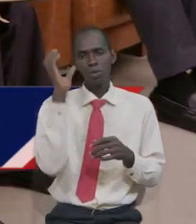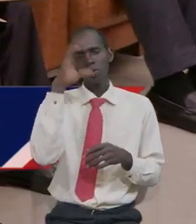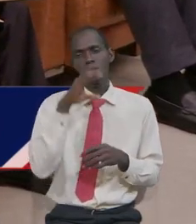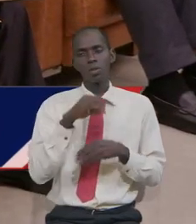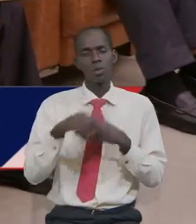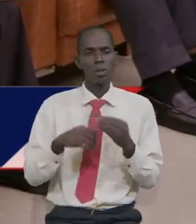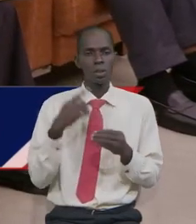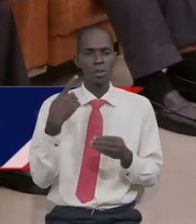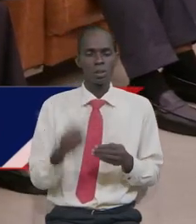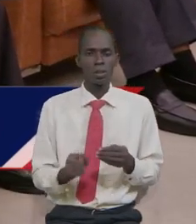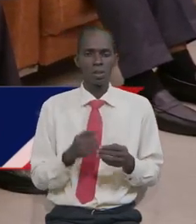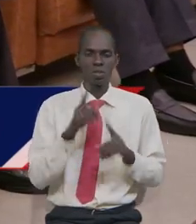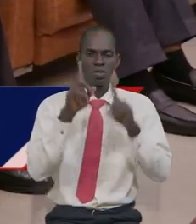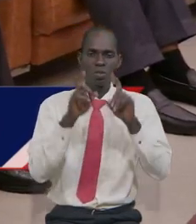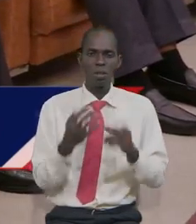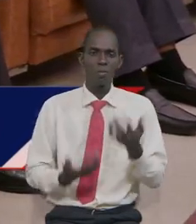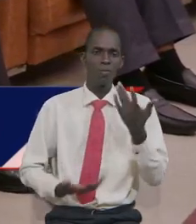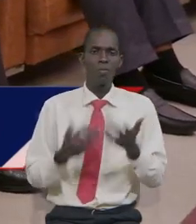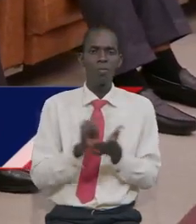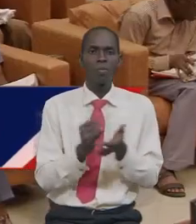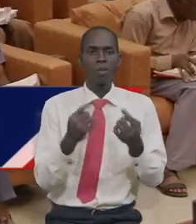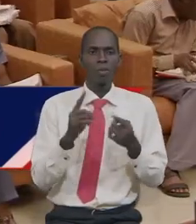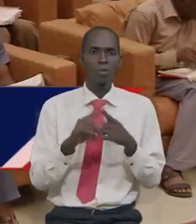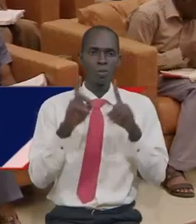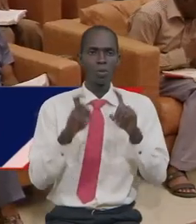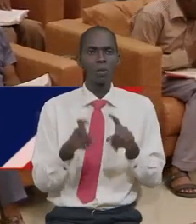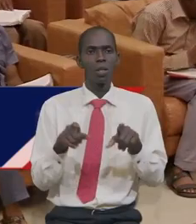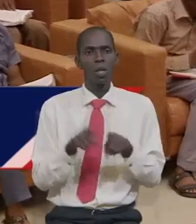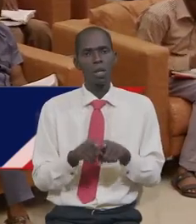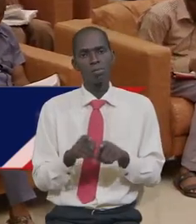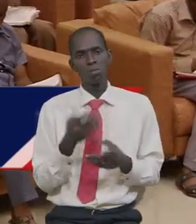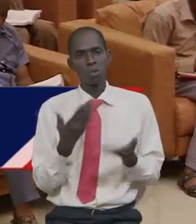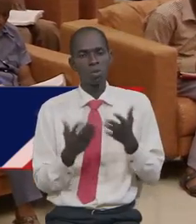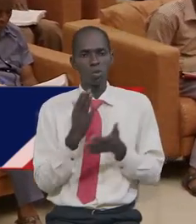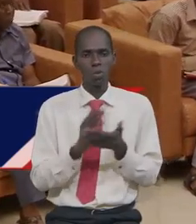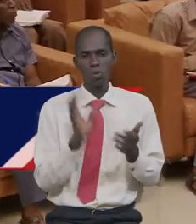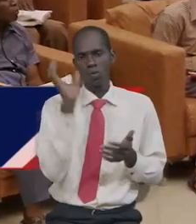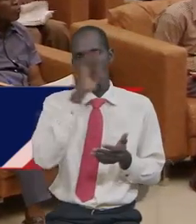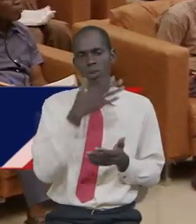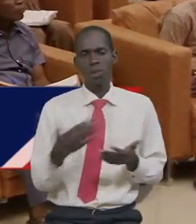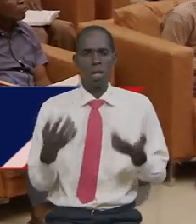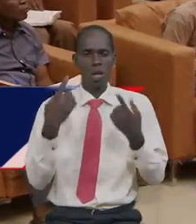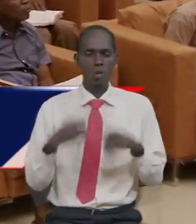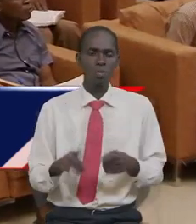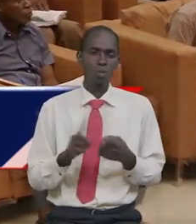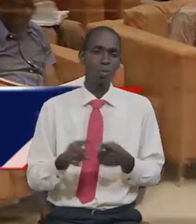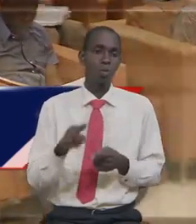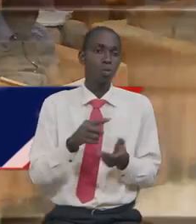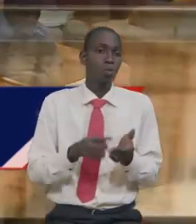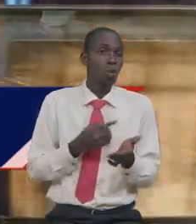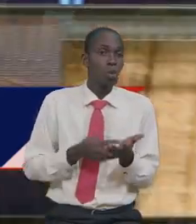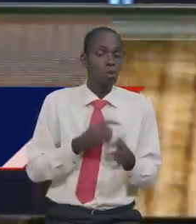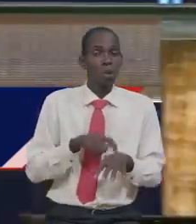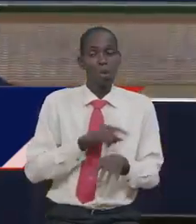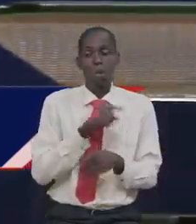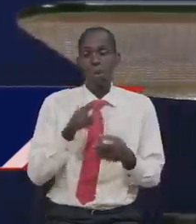try you, as though some strange things happened unto you. Sometimes when persecution